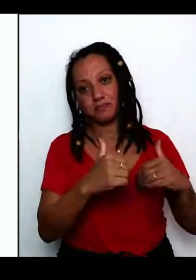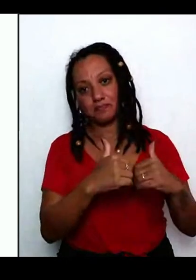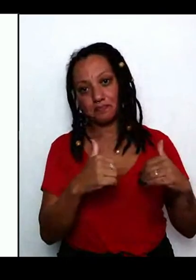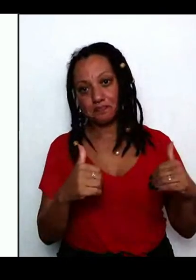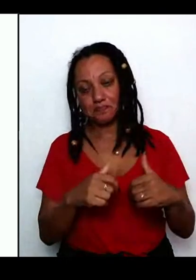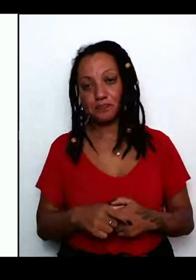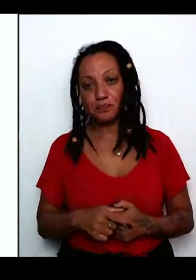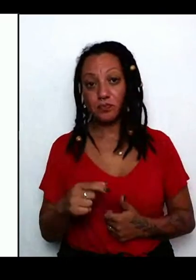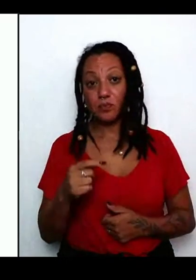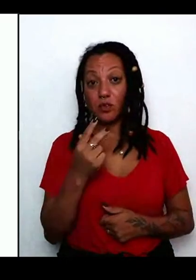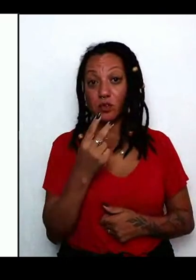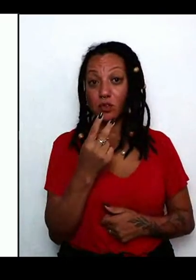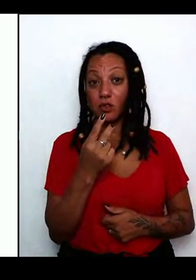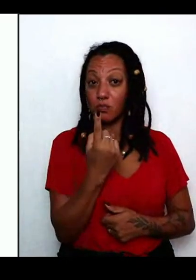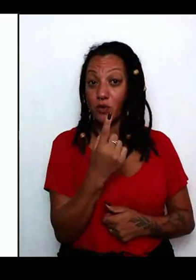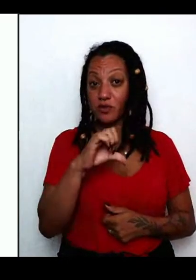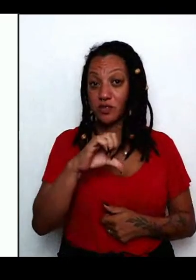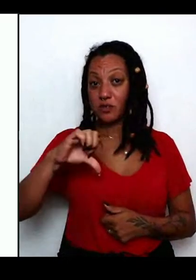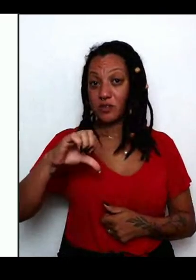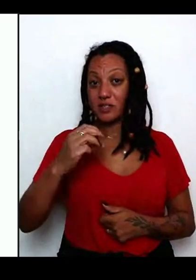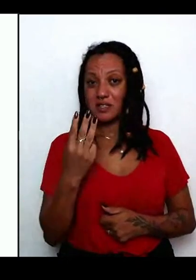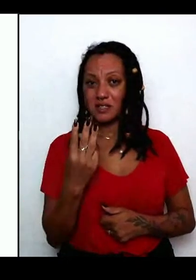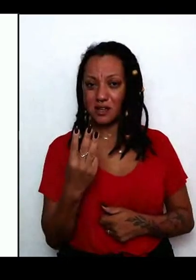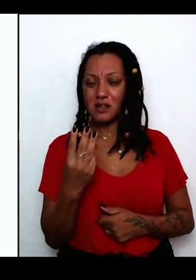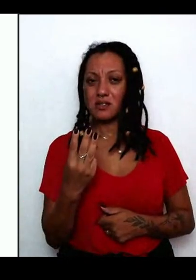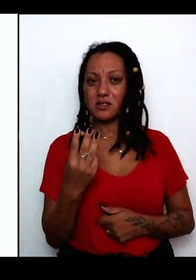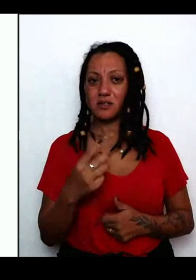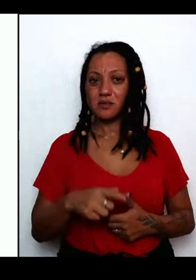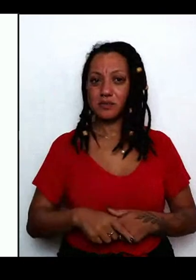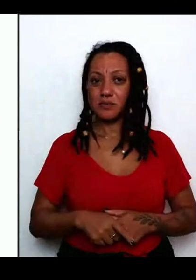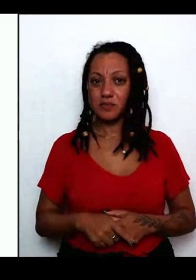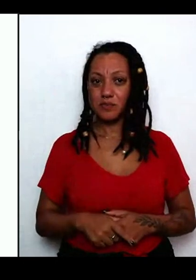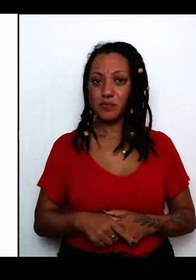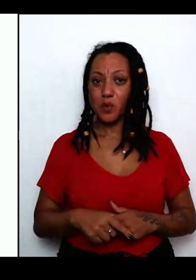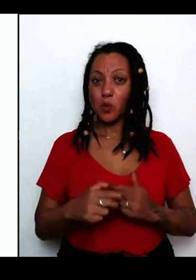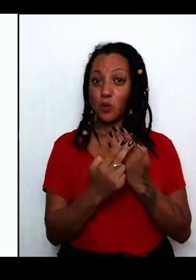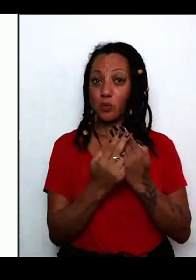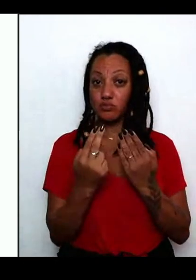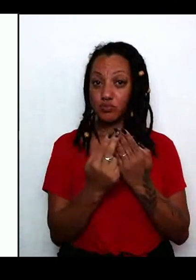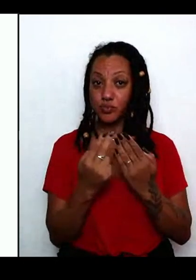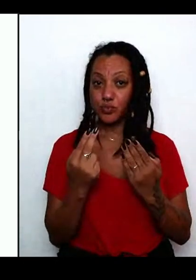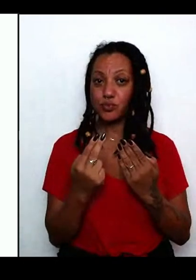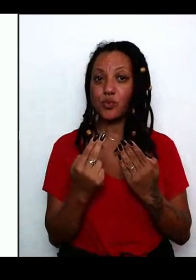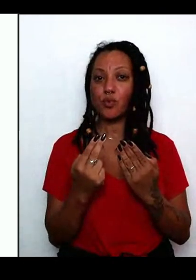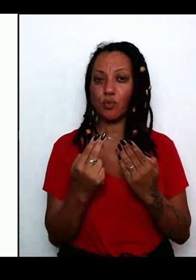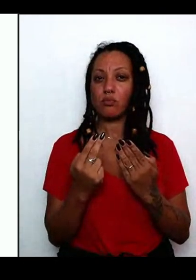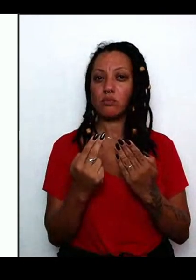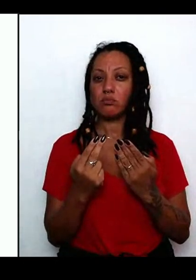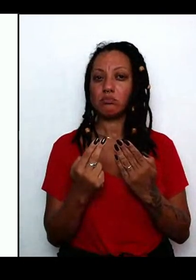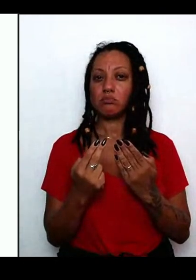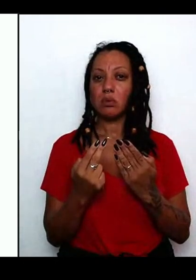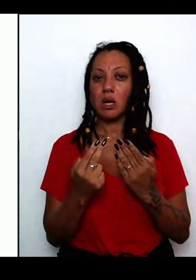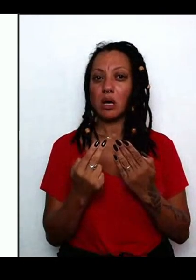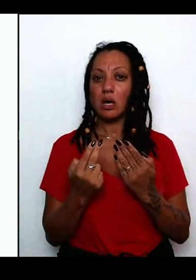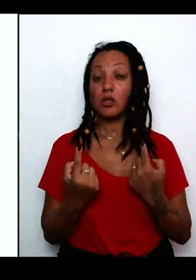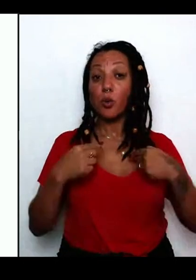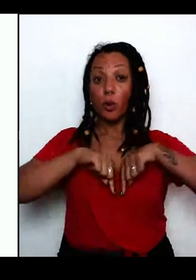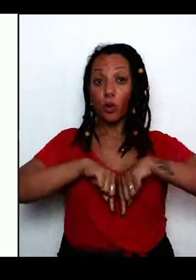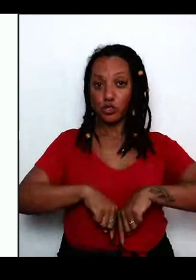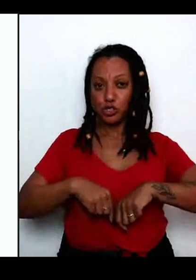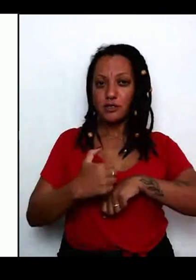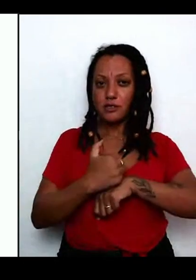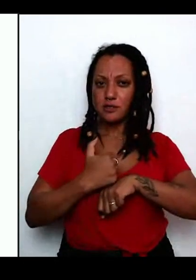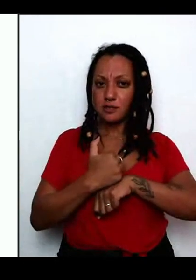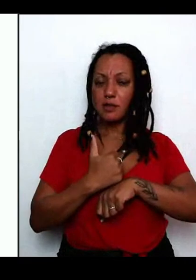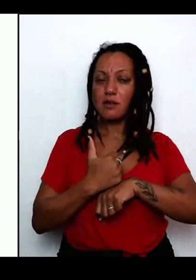a reappraisal of this compartmentalizing worldview his writing can see specific Nations not as small specks of